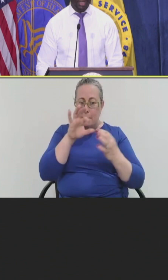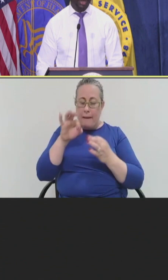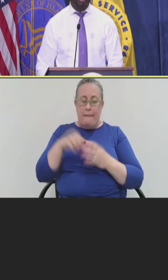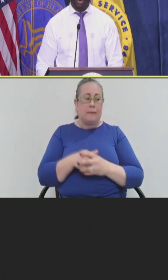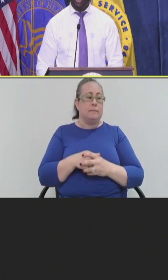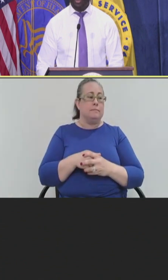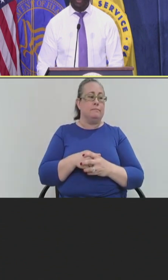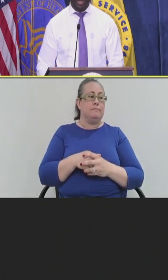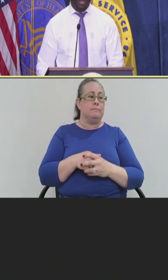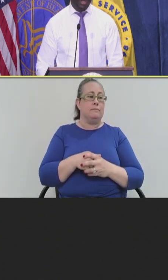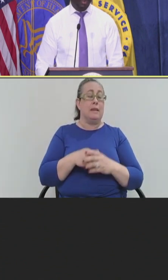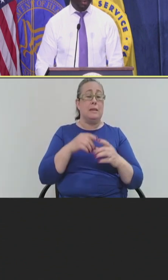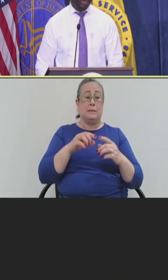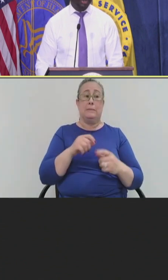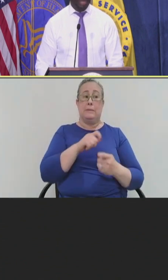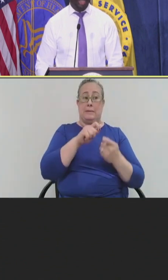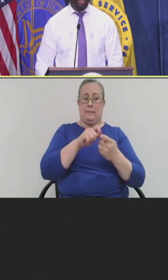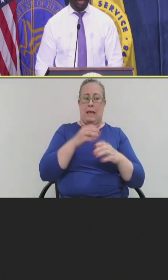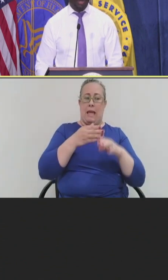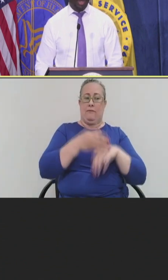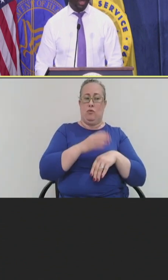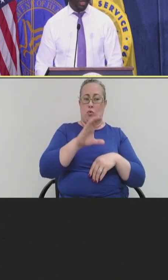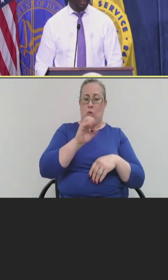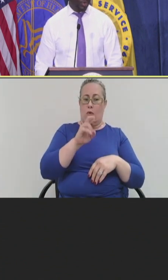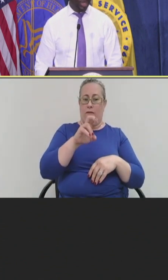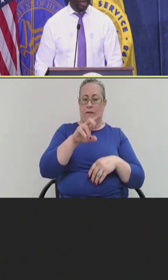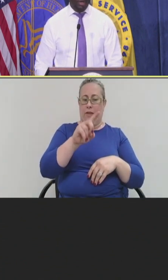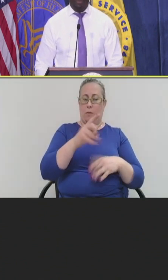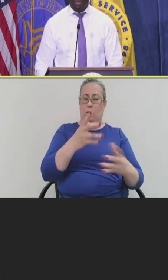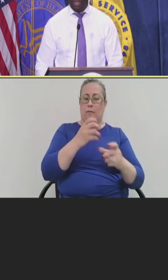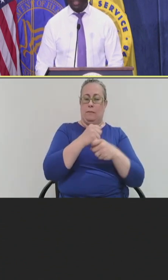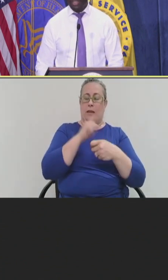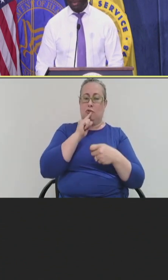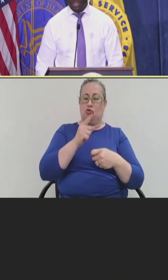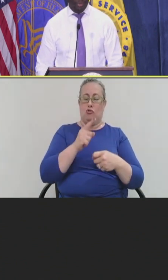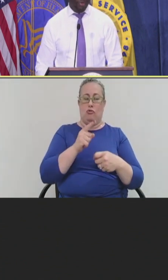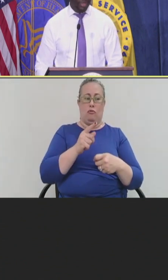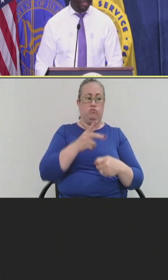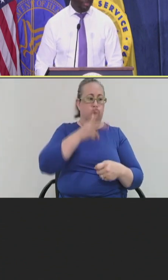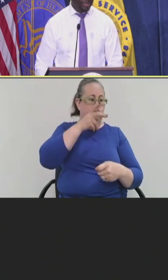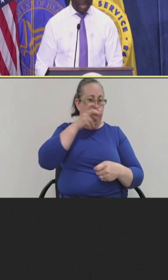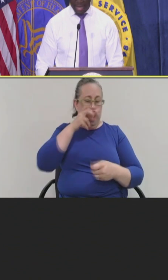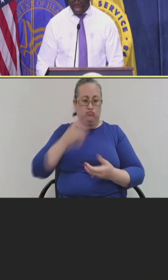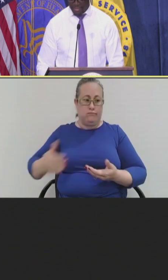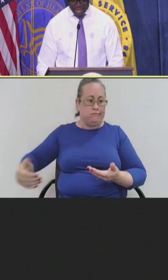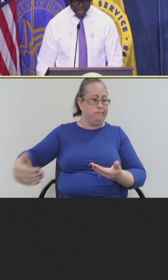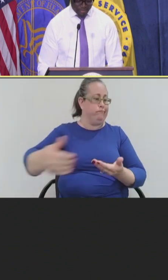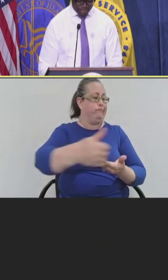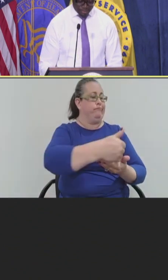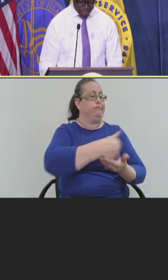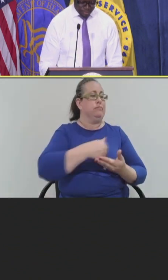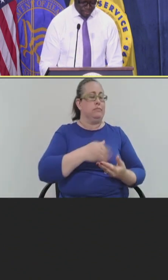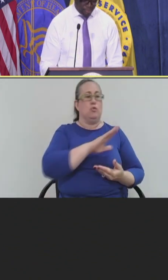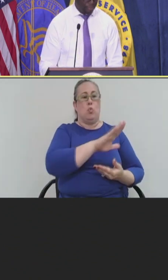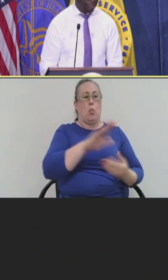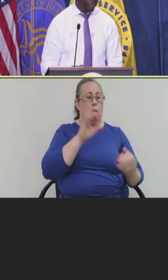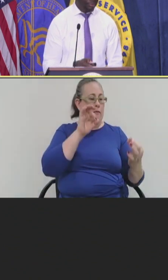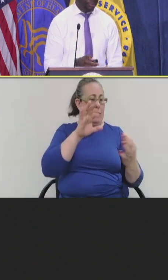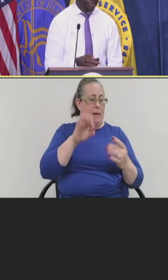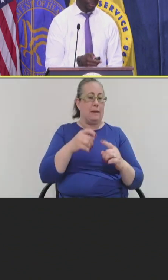especially post-COVID, we want to make sure that we hear all voices, especially from the subject matter experts.